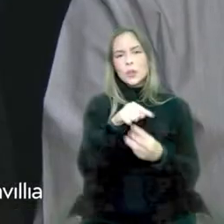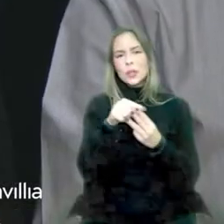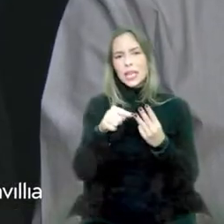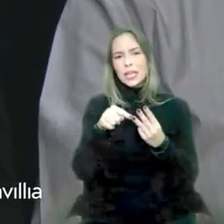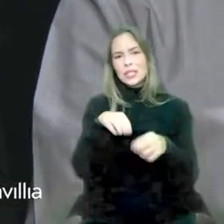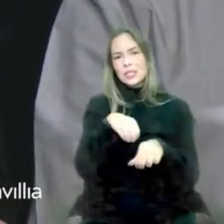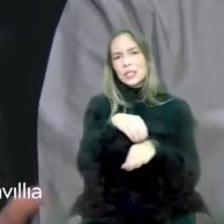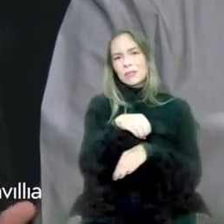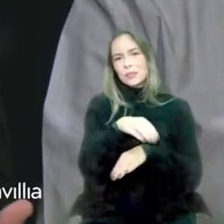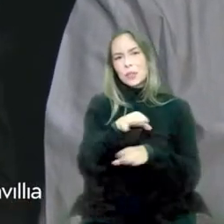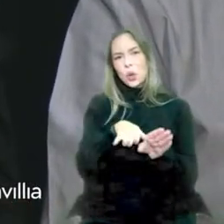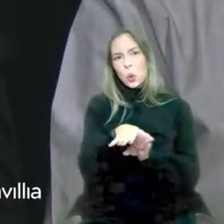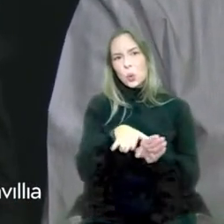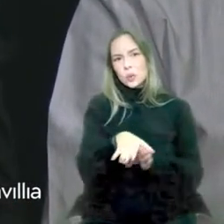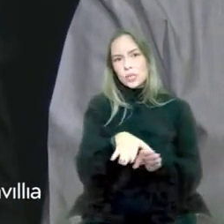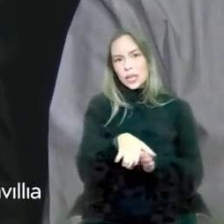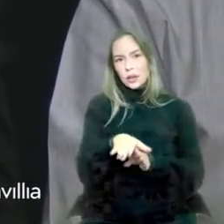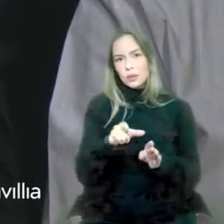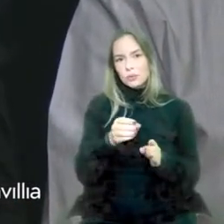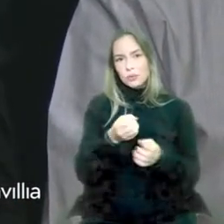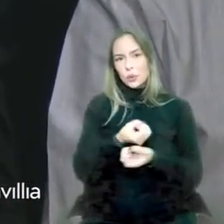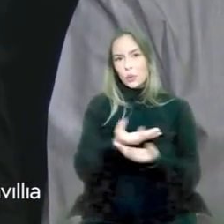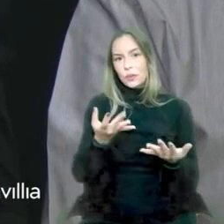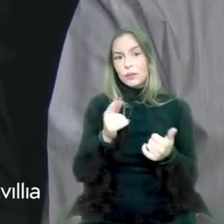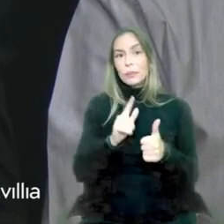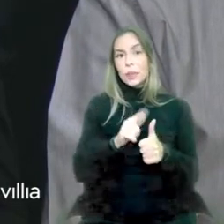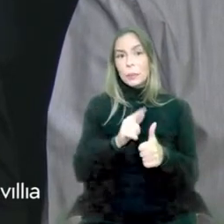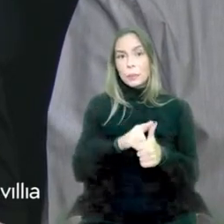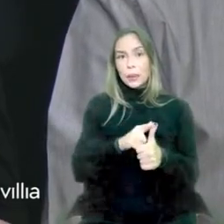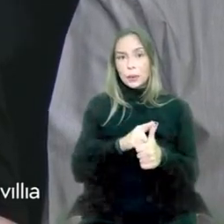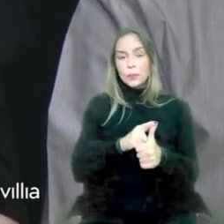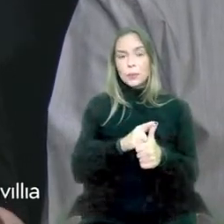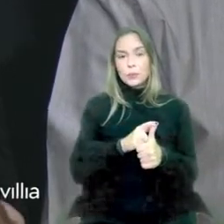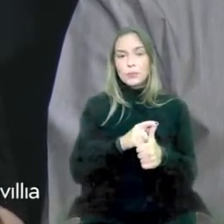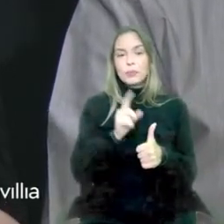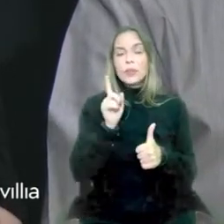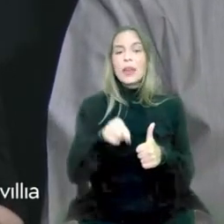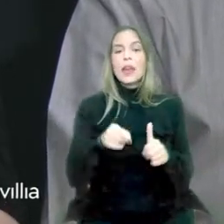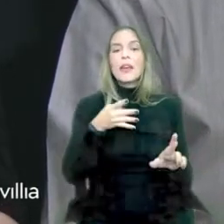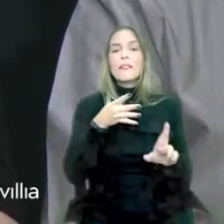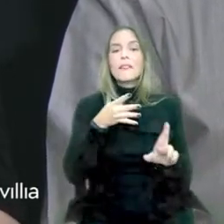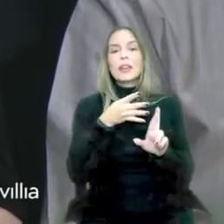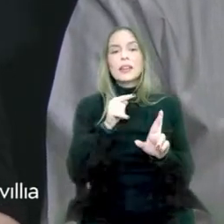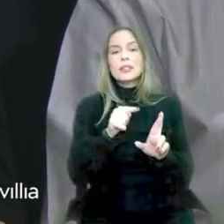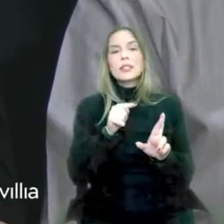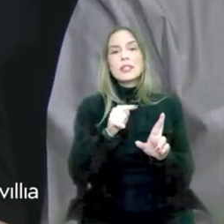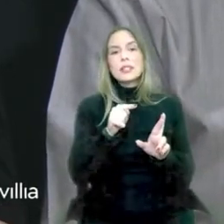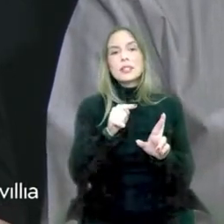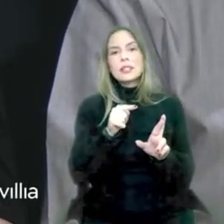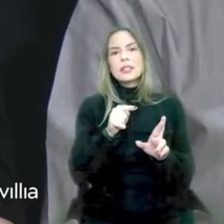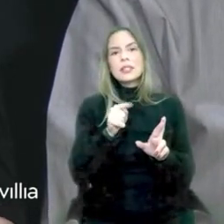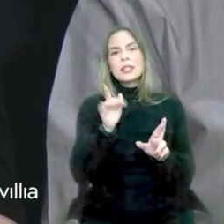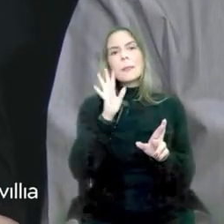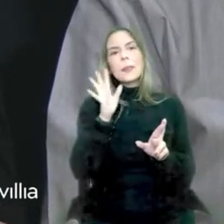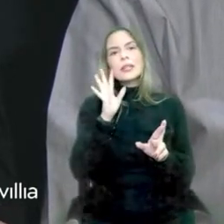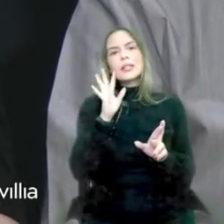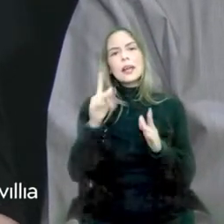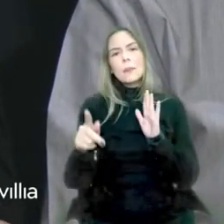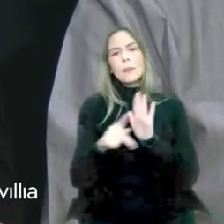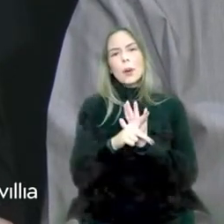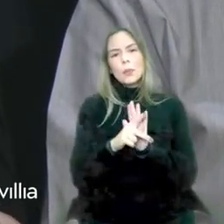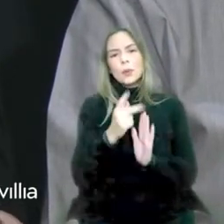right? The first one is based on, think about ourselves as individuals. We're